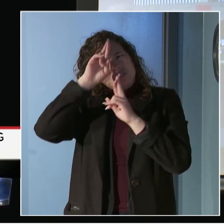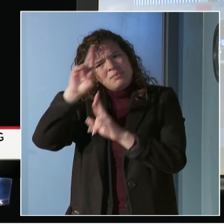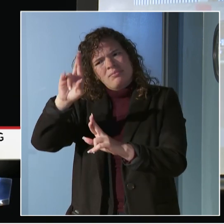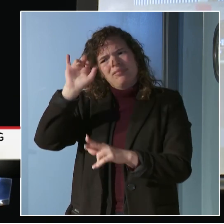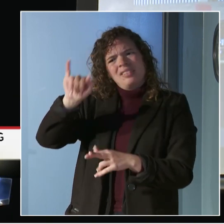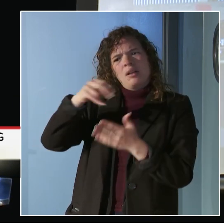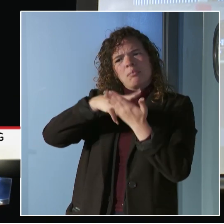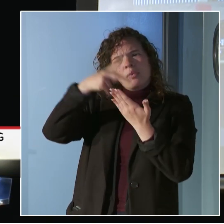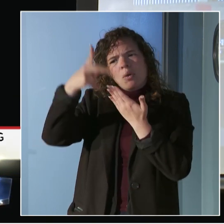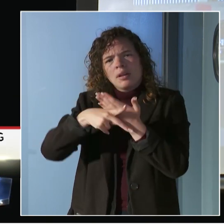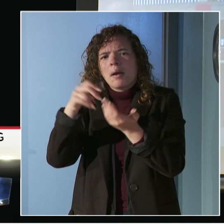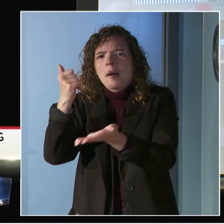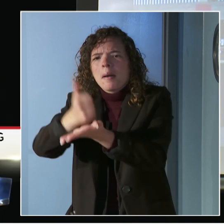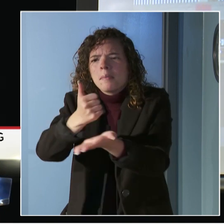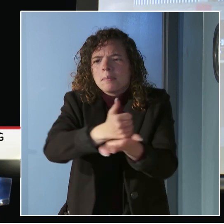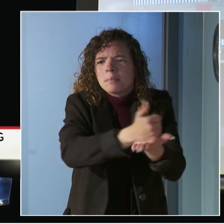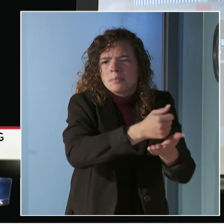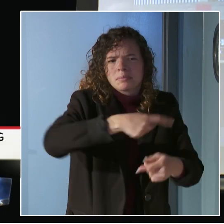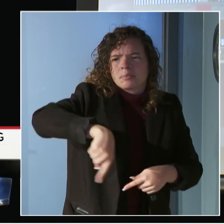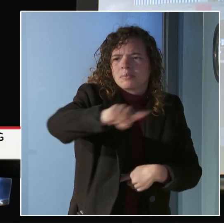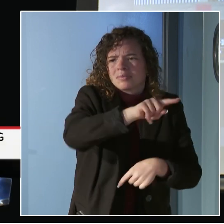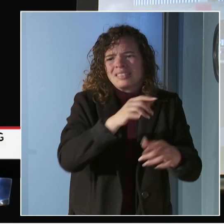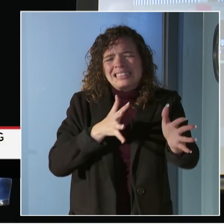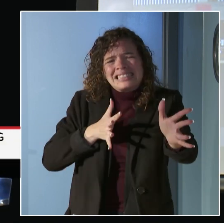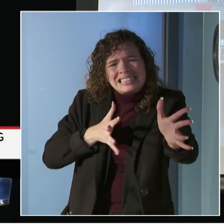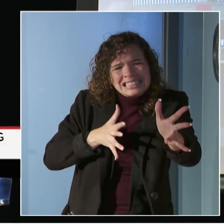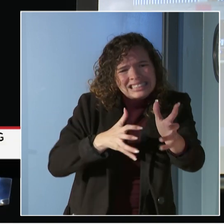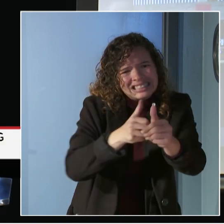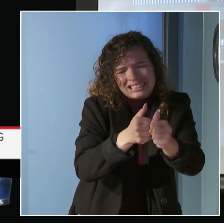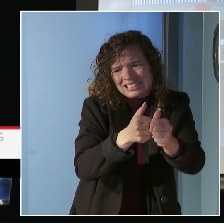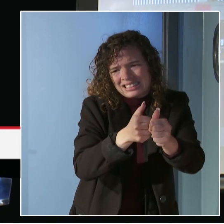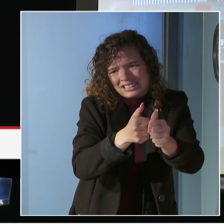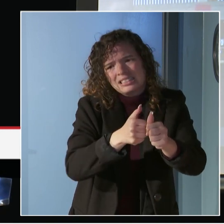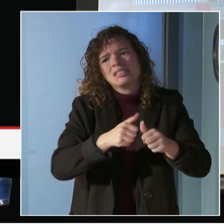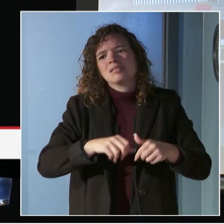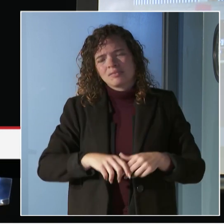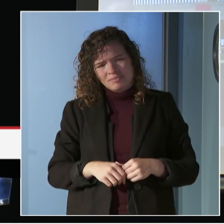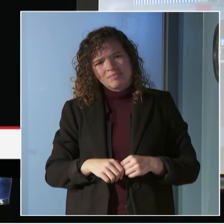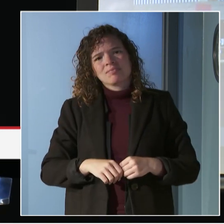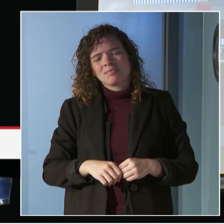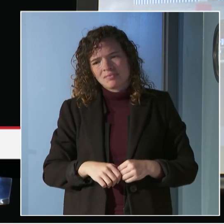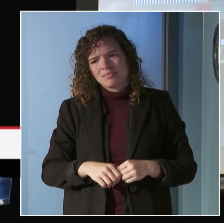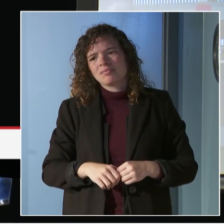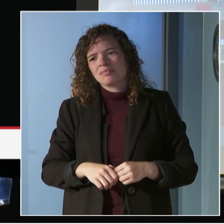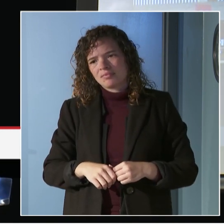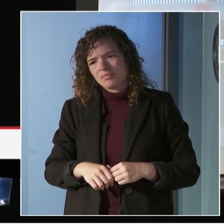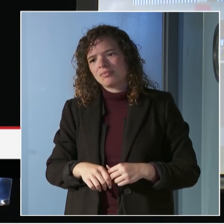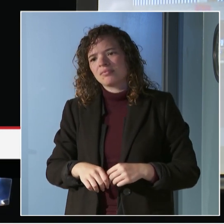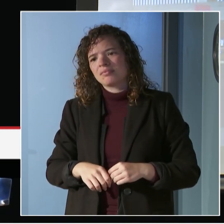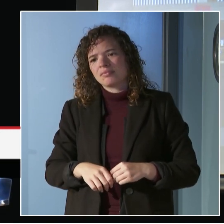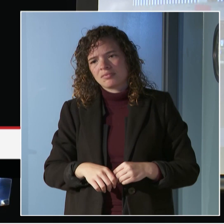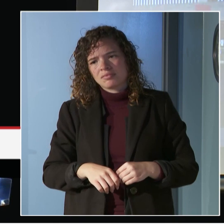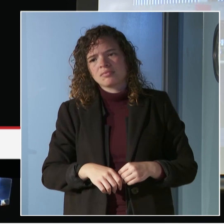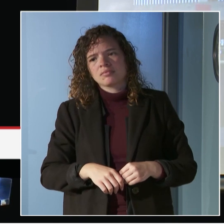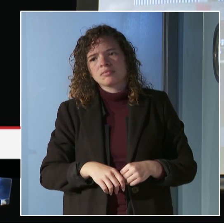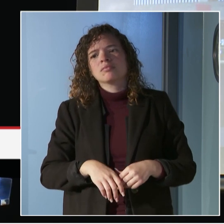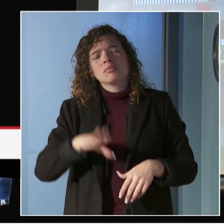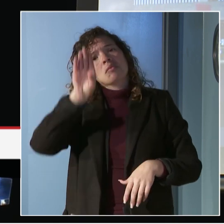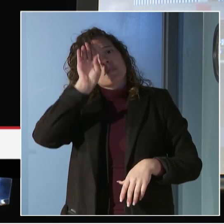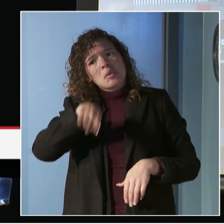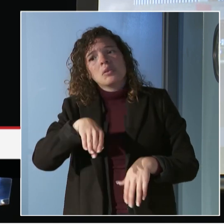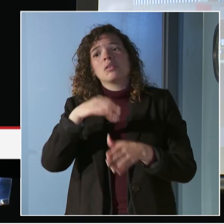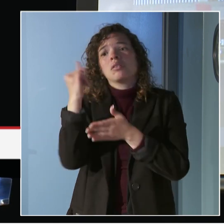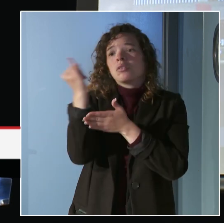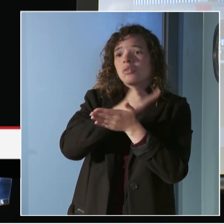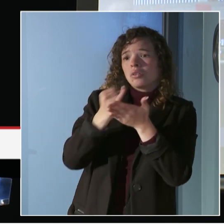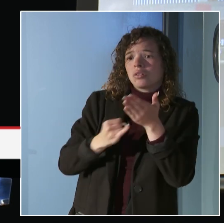our kids catch up from all the things that were missed during the pandemic. And we know that the arts play a